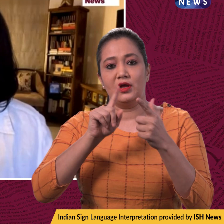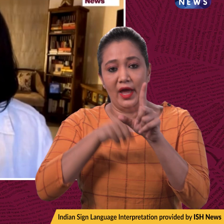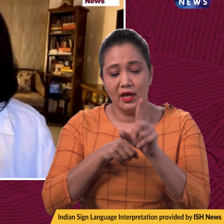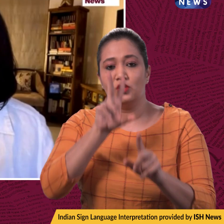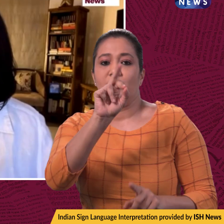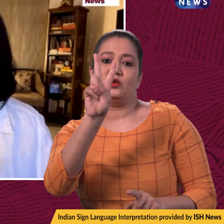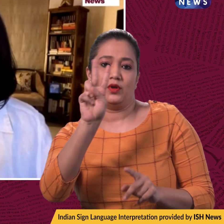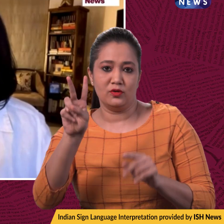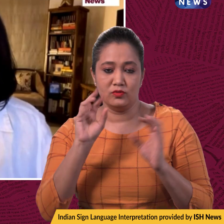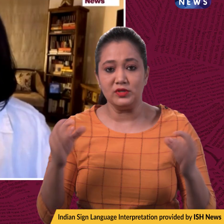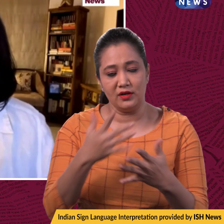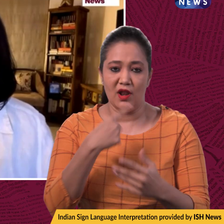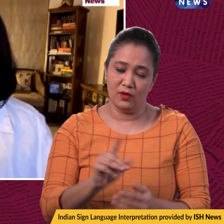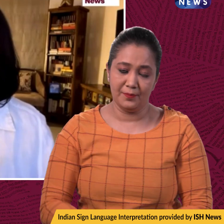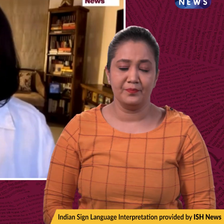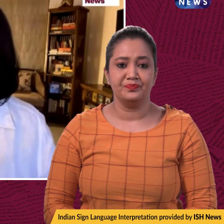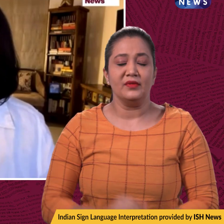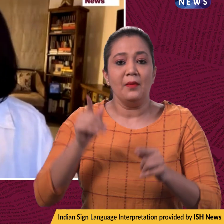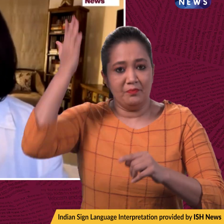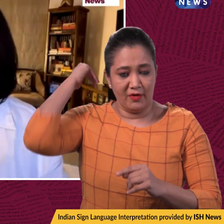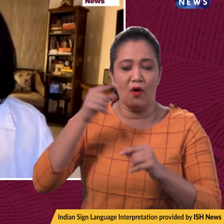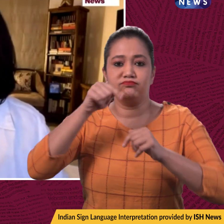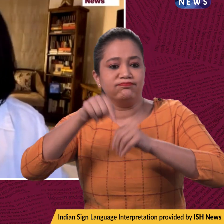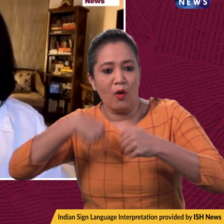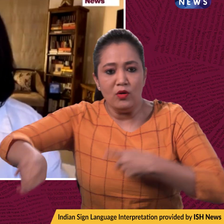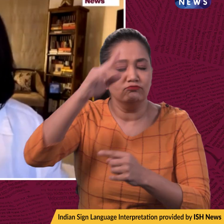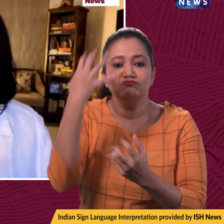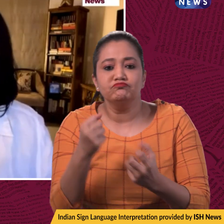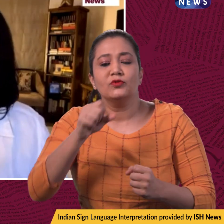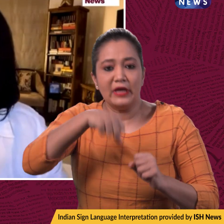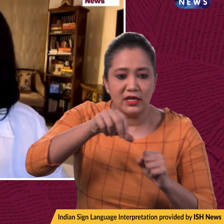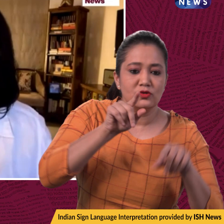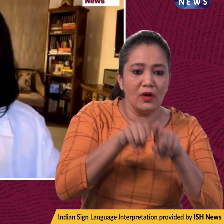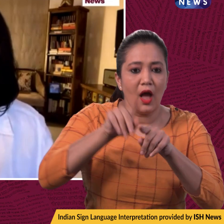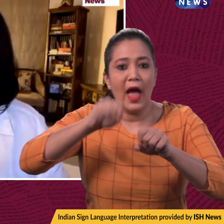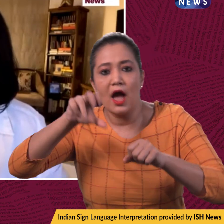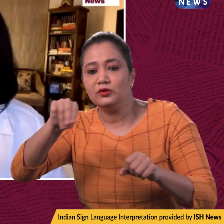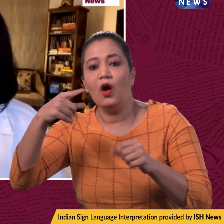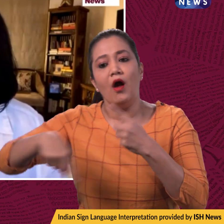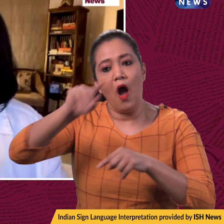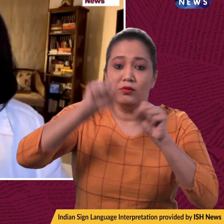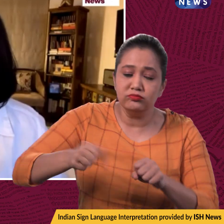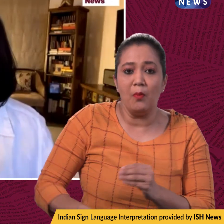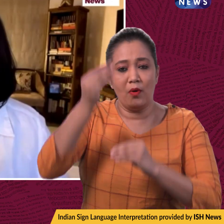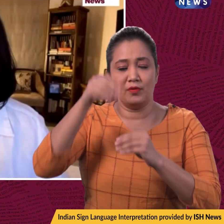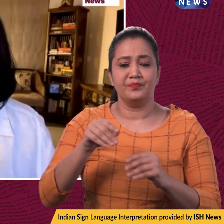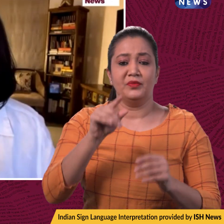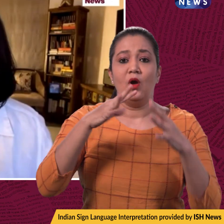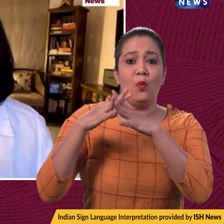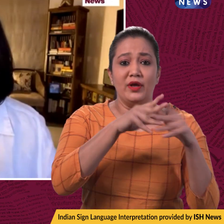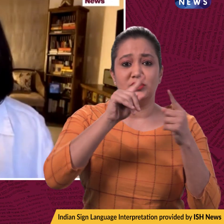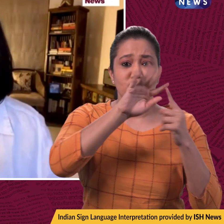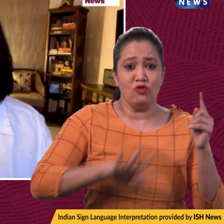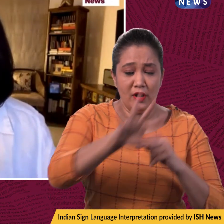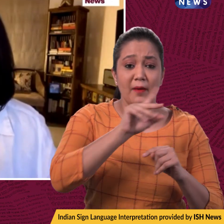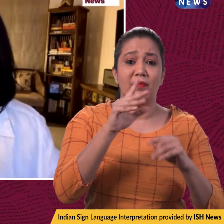July onwards next year. This comes after the results of a referendum was issued in September. This makes Switzerland one of the last countries in